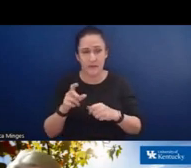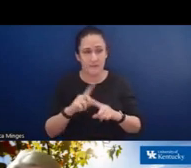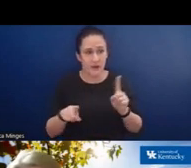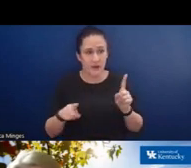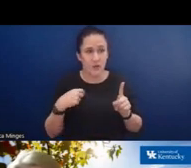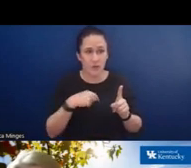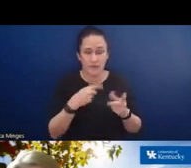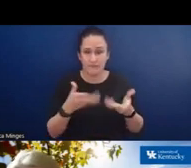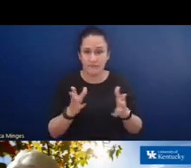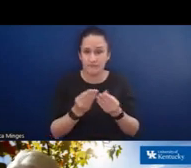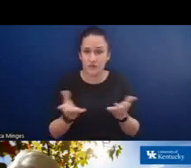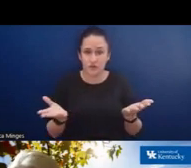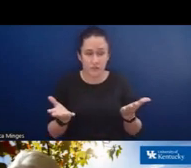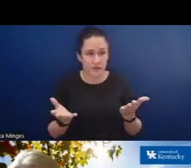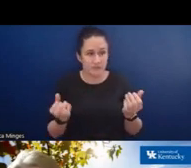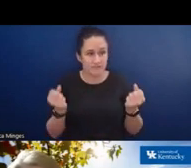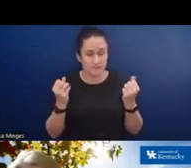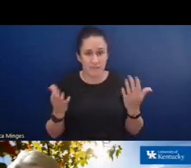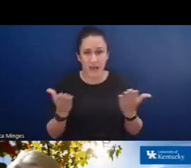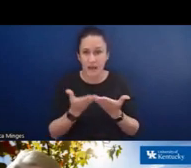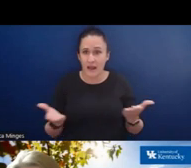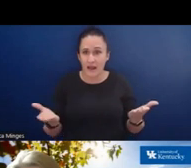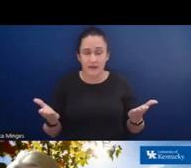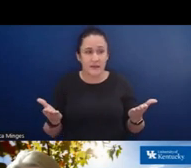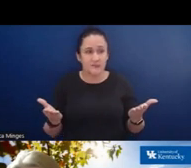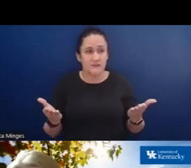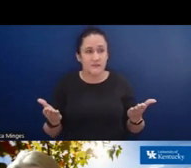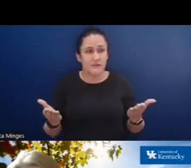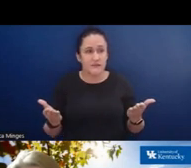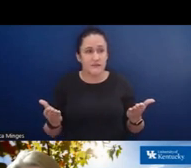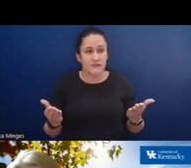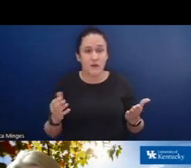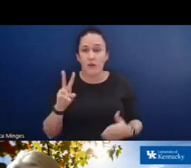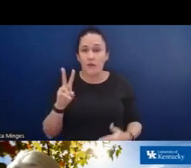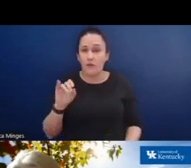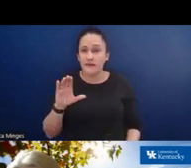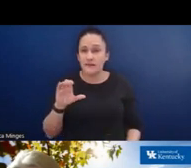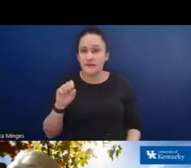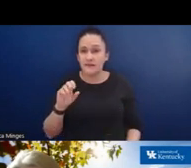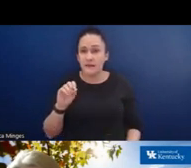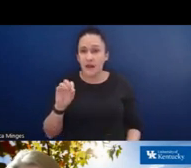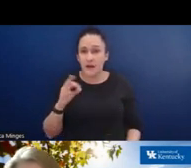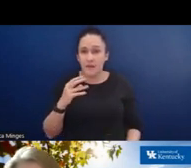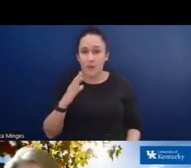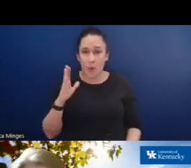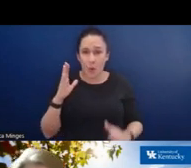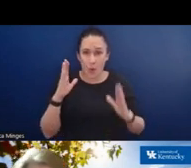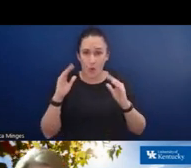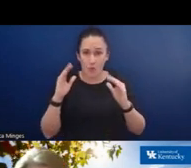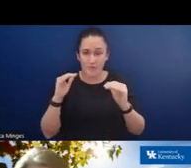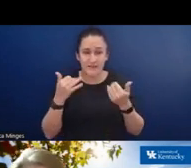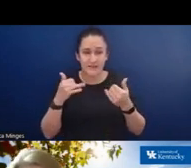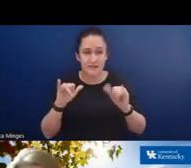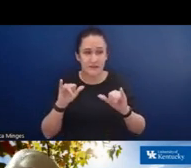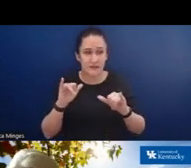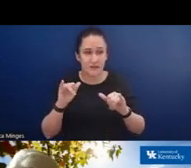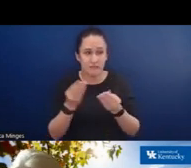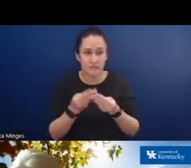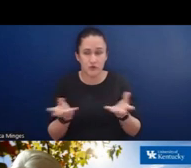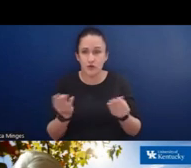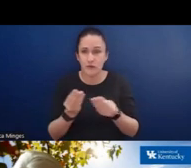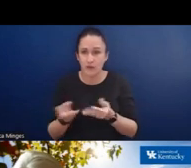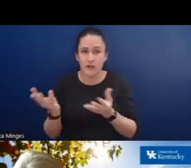have distributed a lot of items. Voices of Hope is working, is still distributing